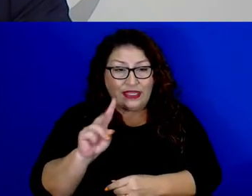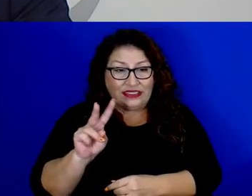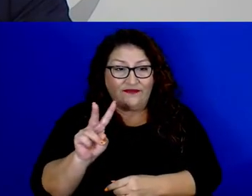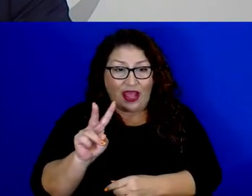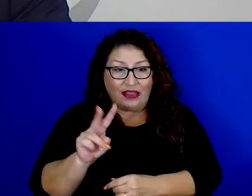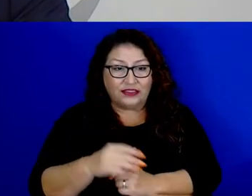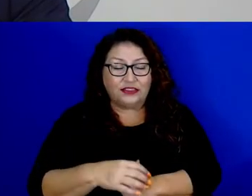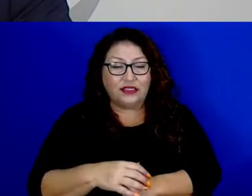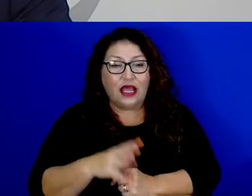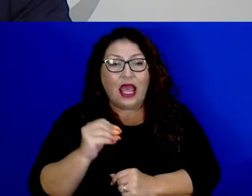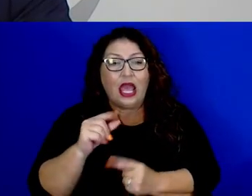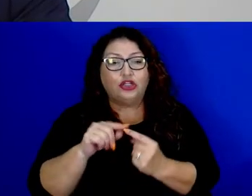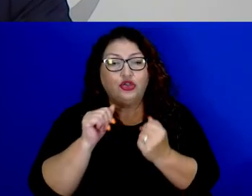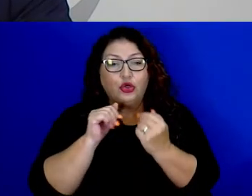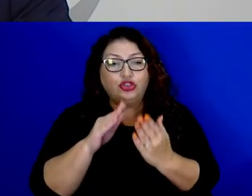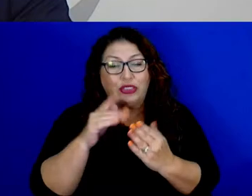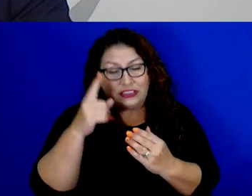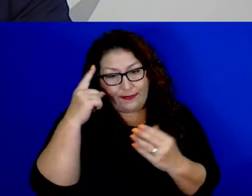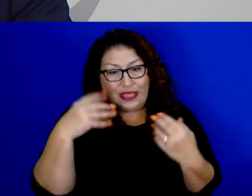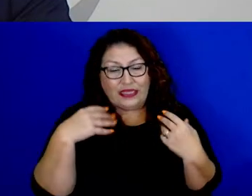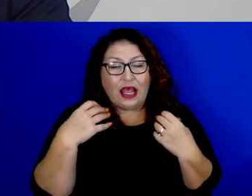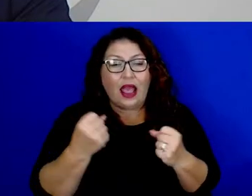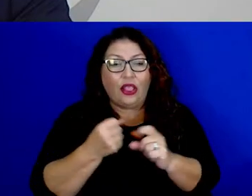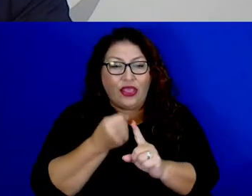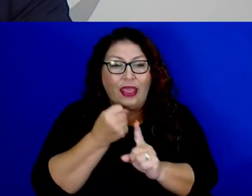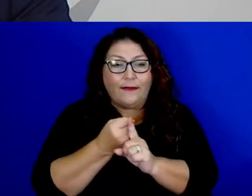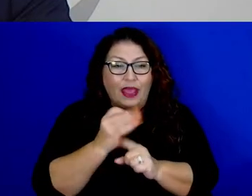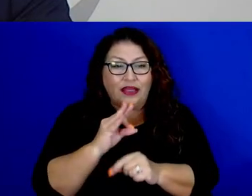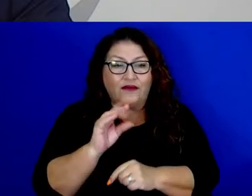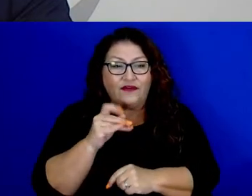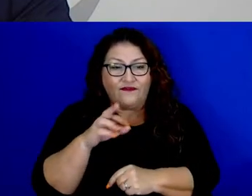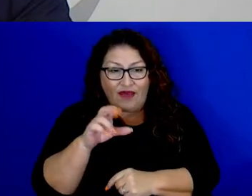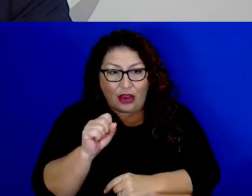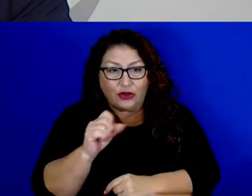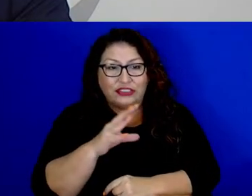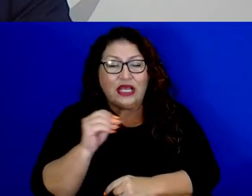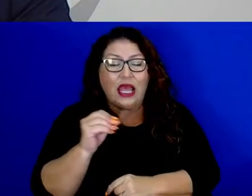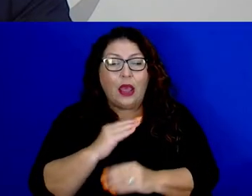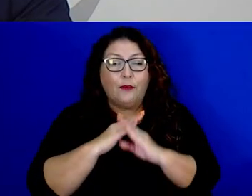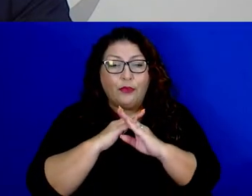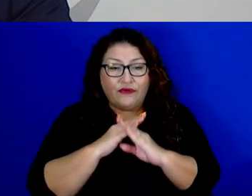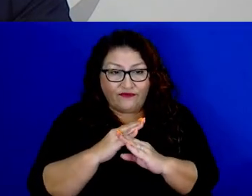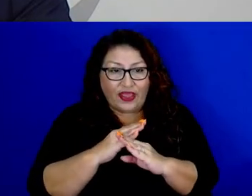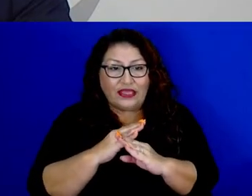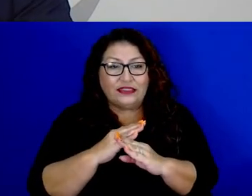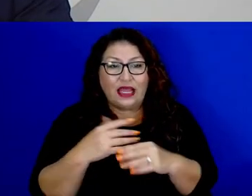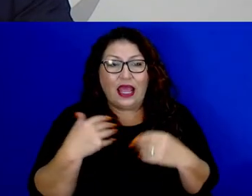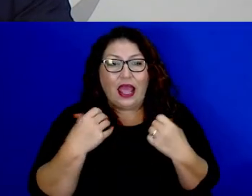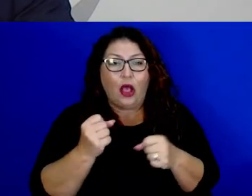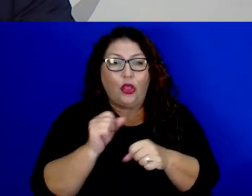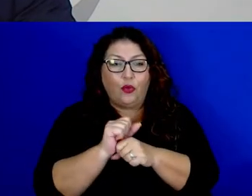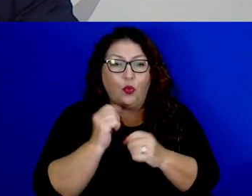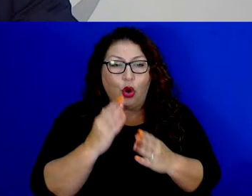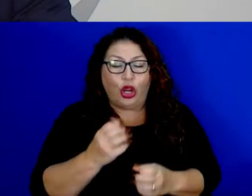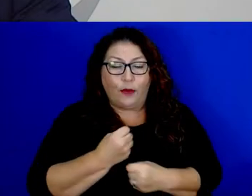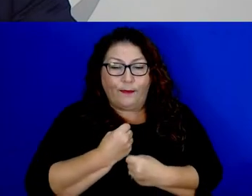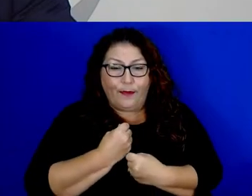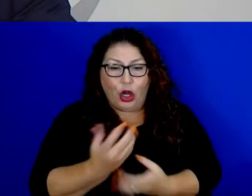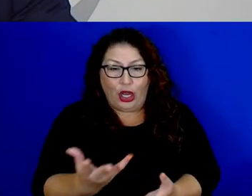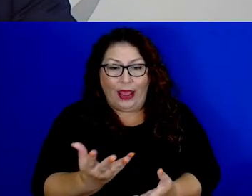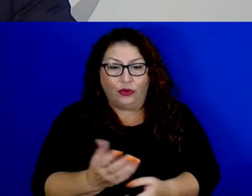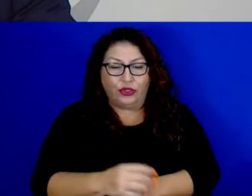the mental health impact of the virus and prevent health worker burnout, a